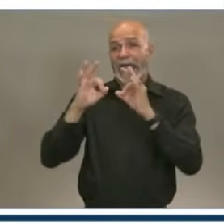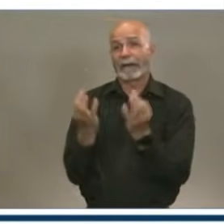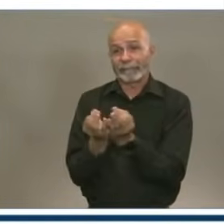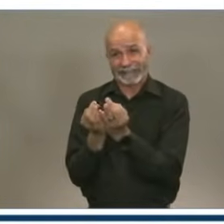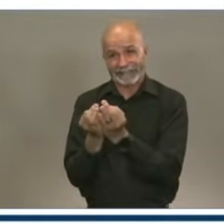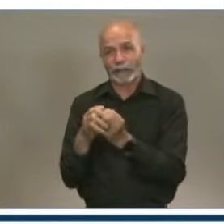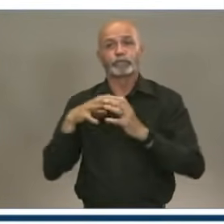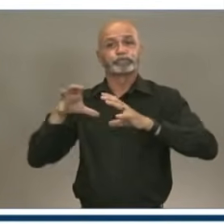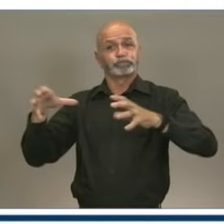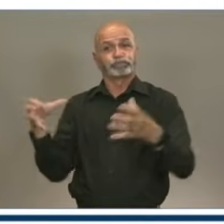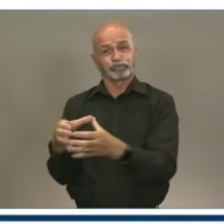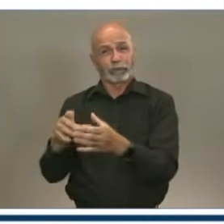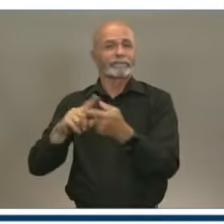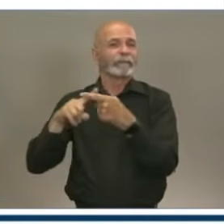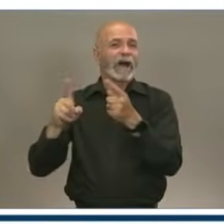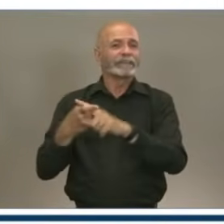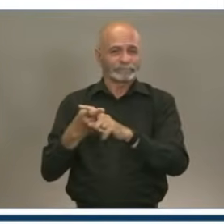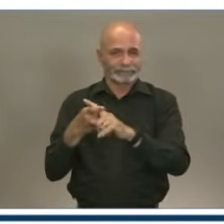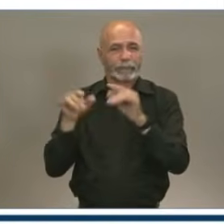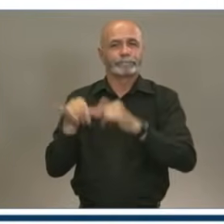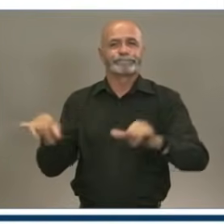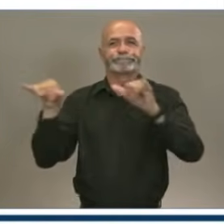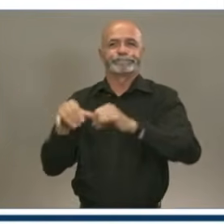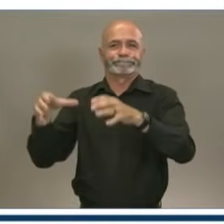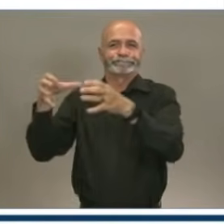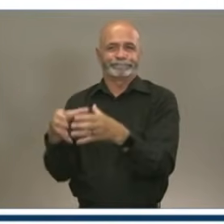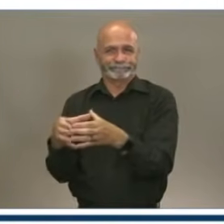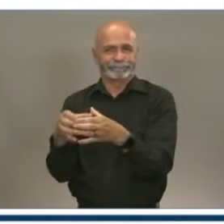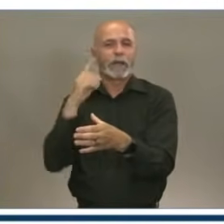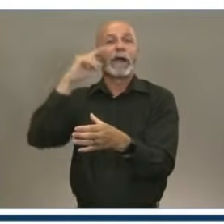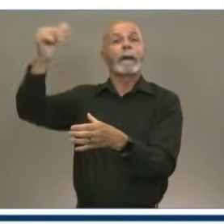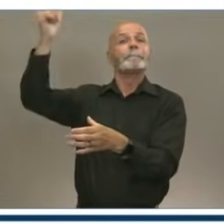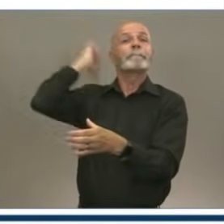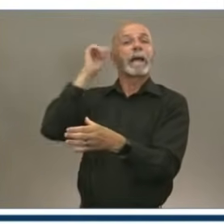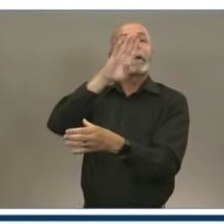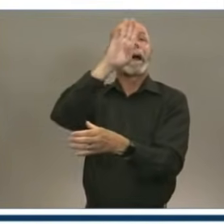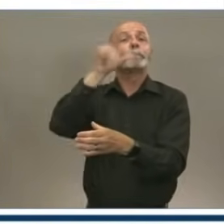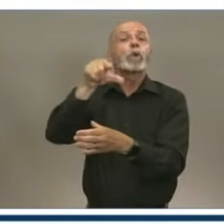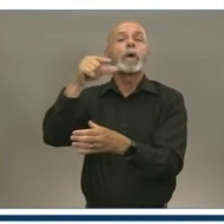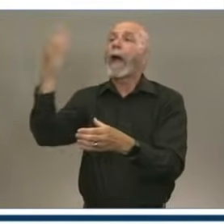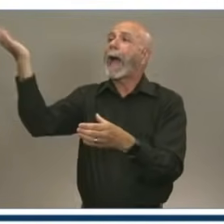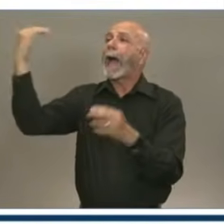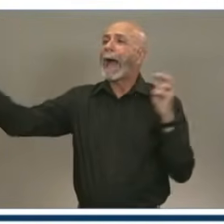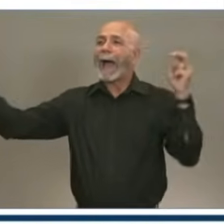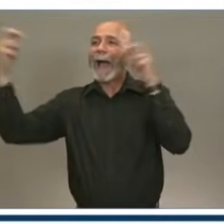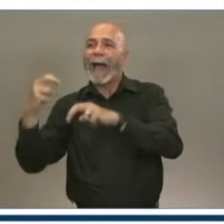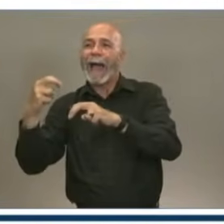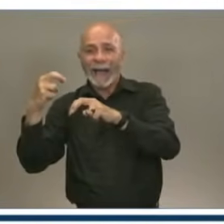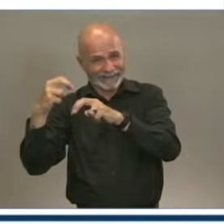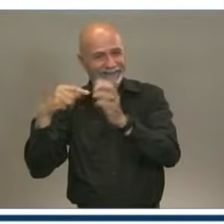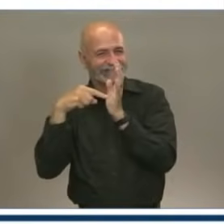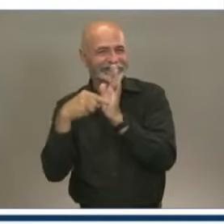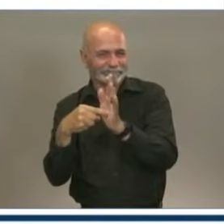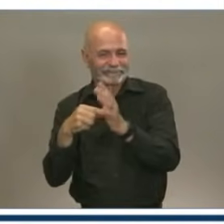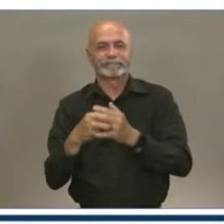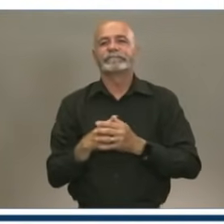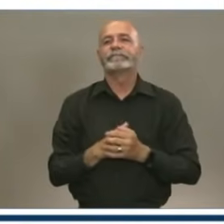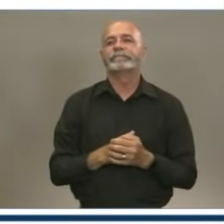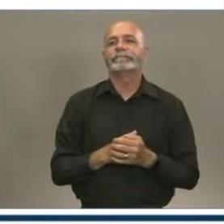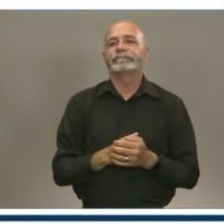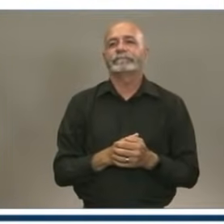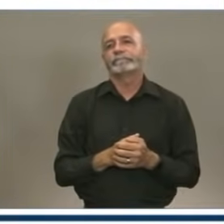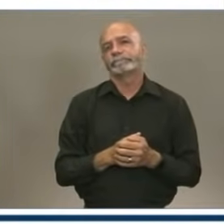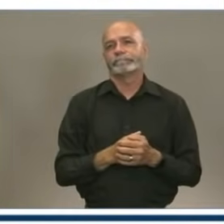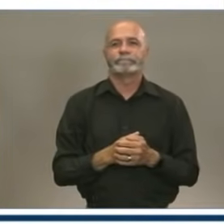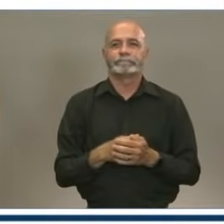extended family and close friends, for a backyard barbecue. We're also relaxing masking requirements in